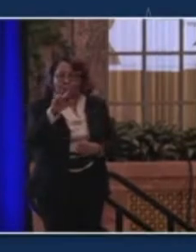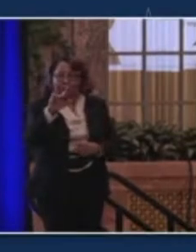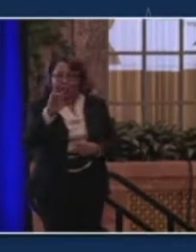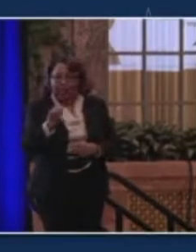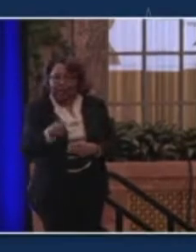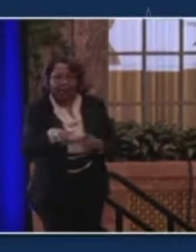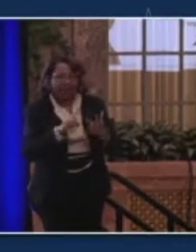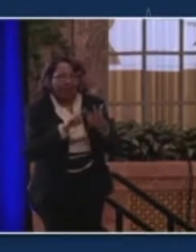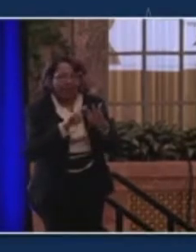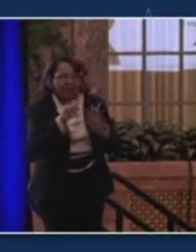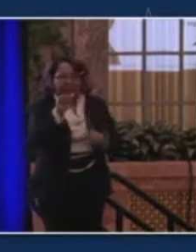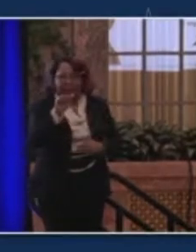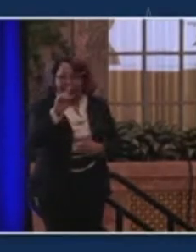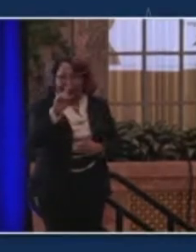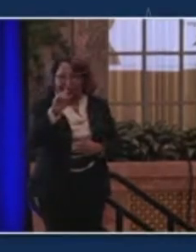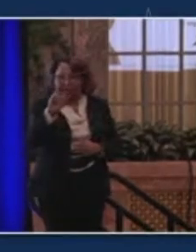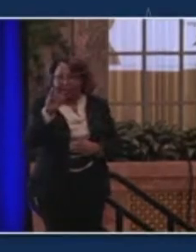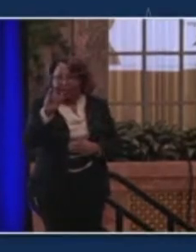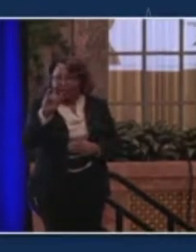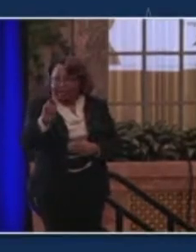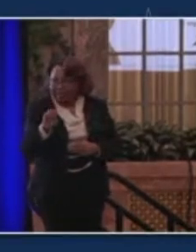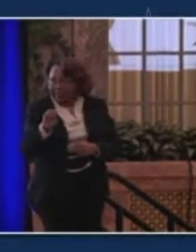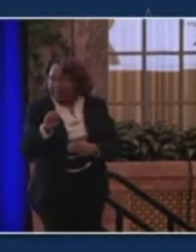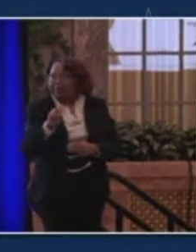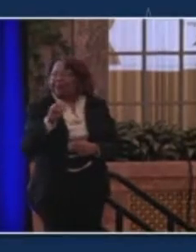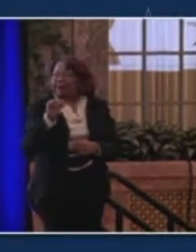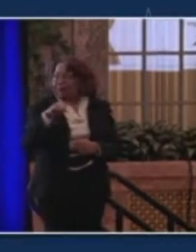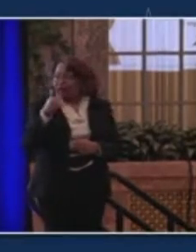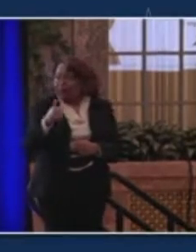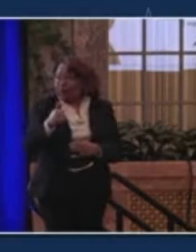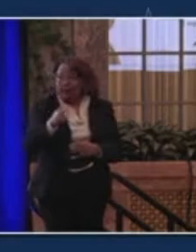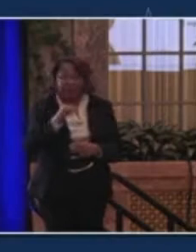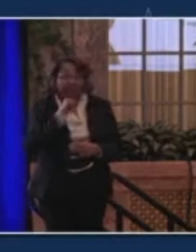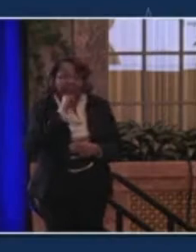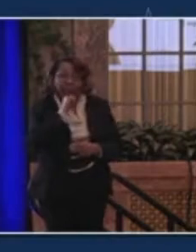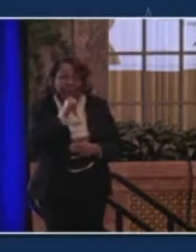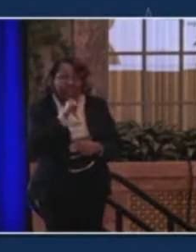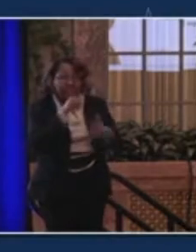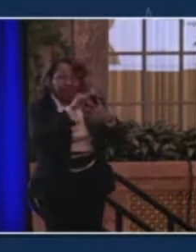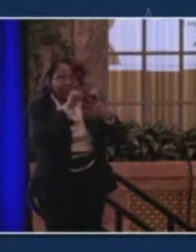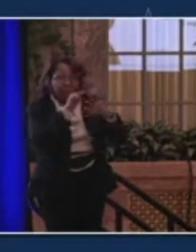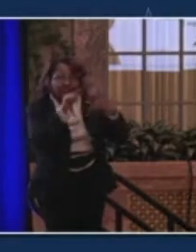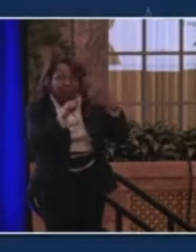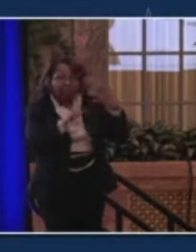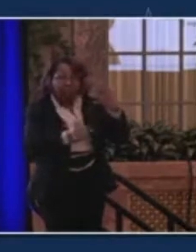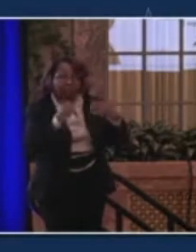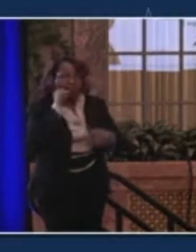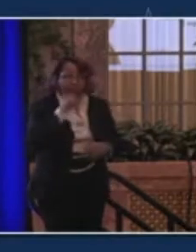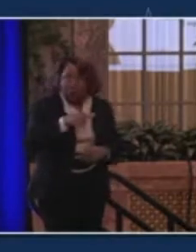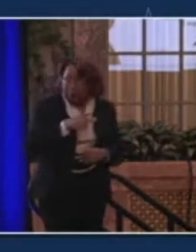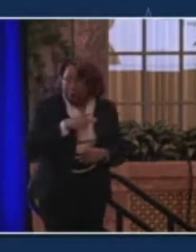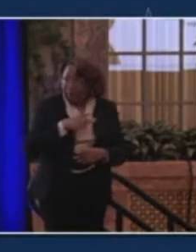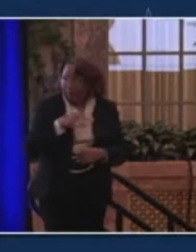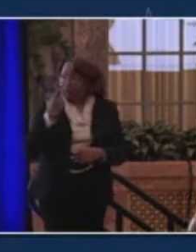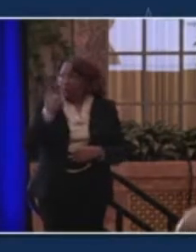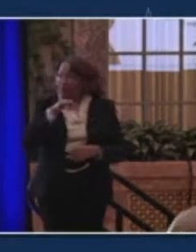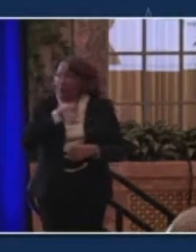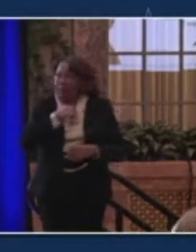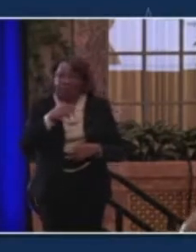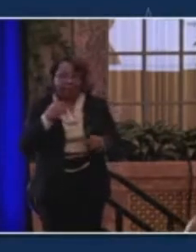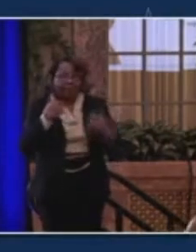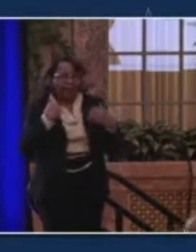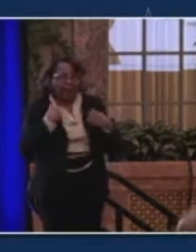about Addie and Hortensia, if it were not for those four women, we got the